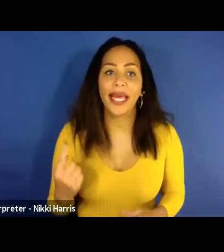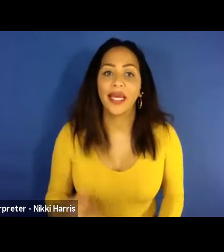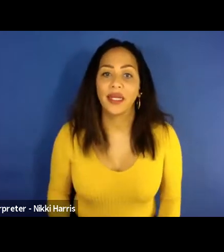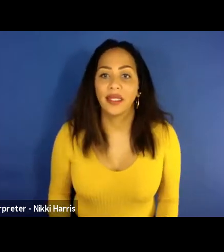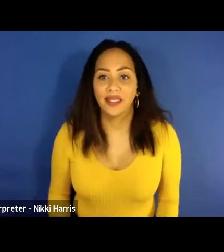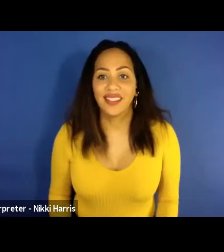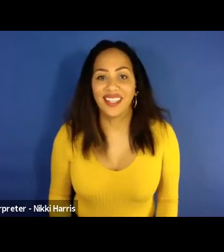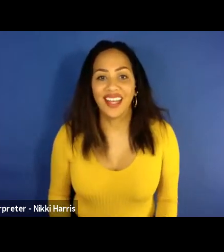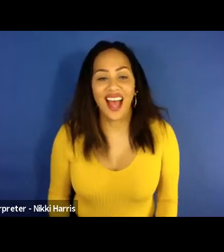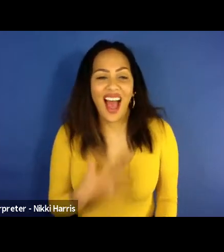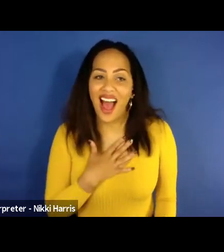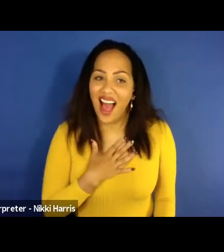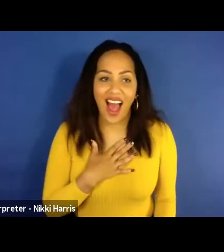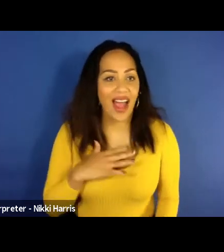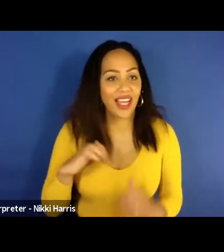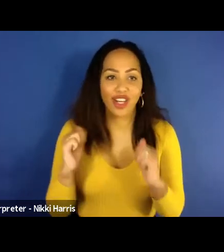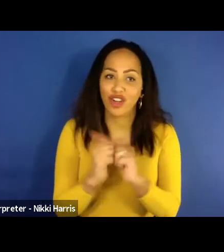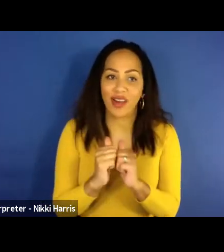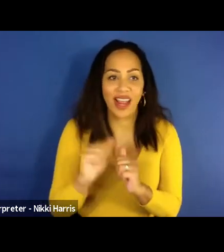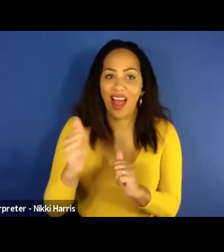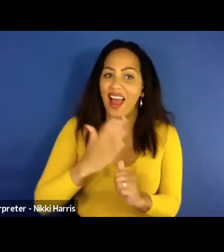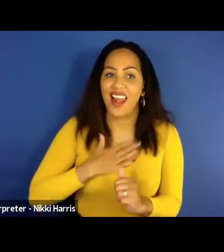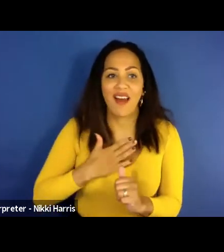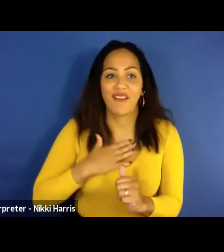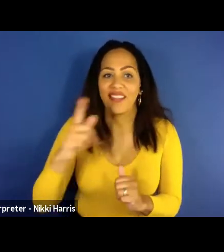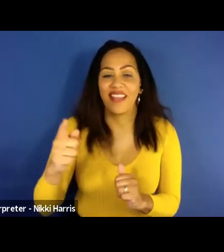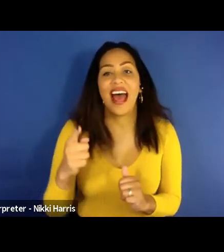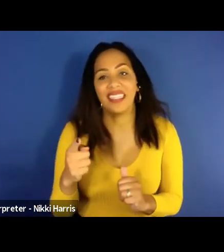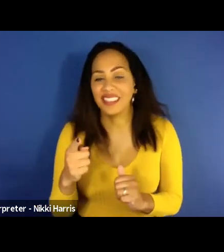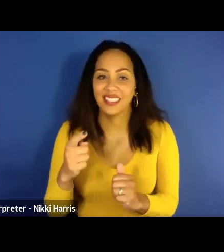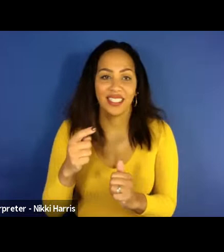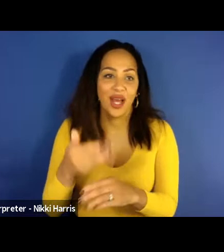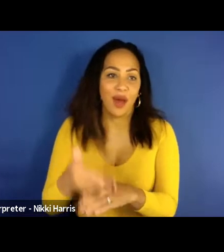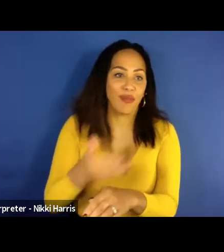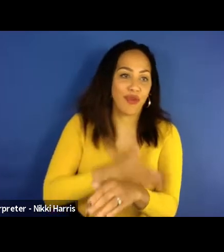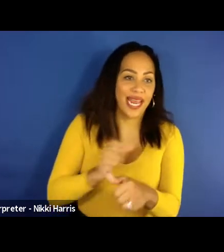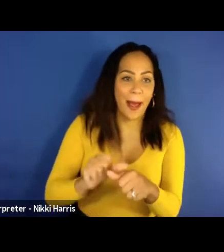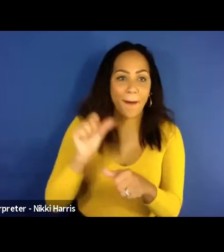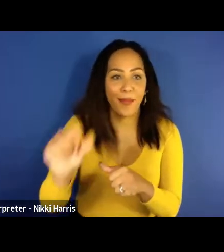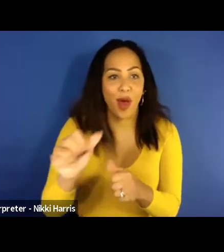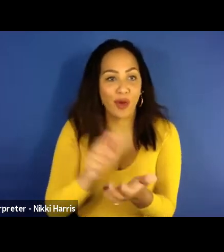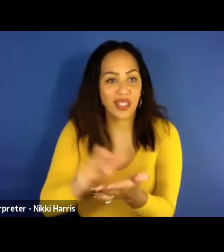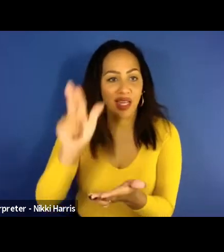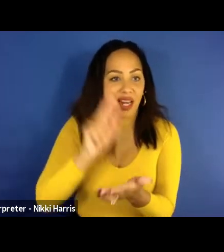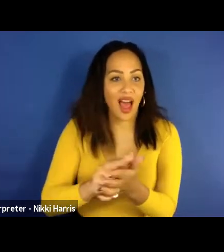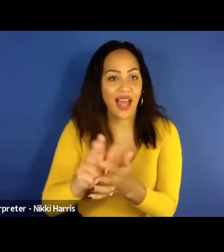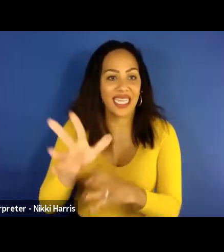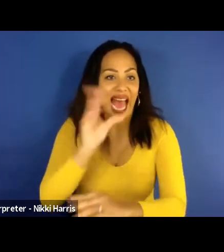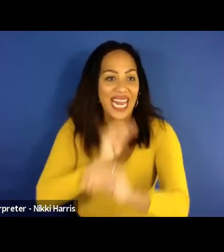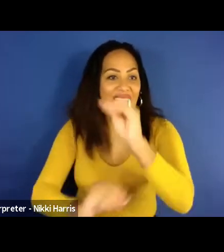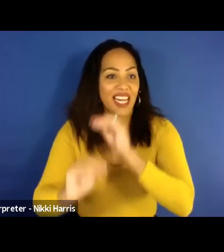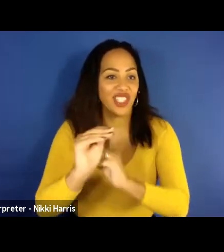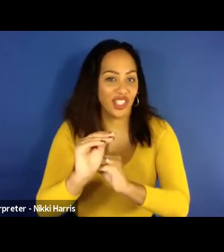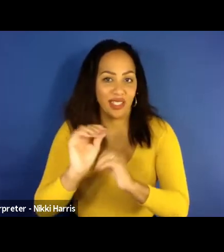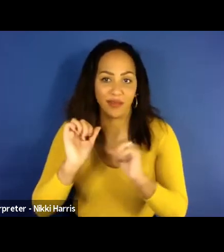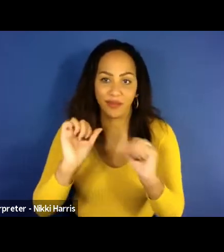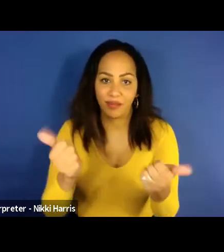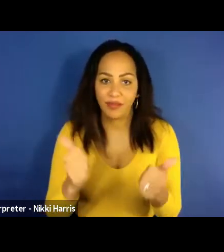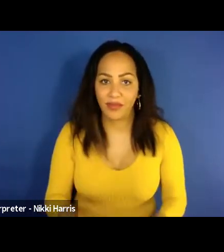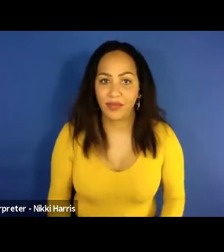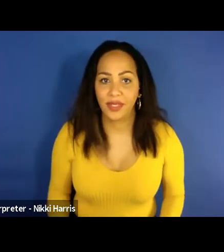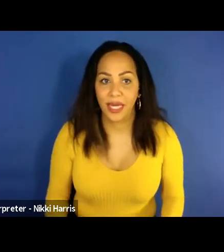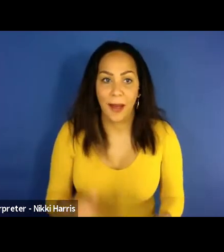post-Glide analogy. I love that. But just, yeah, look at the first question then. So how do you act decisively and figure out your best idea to take